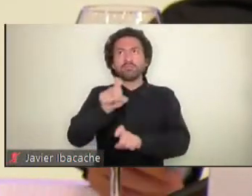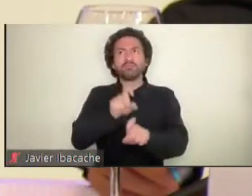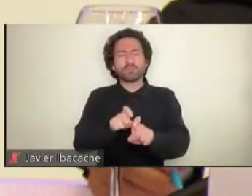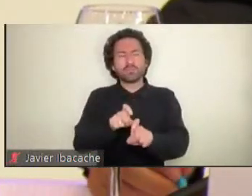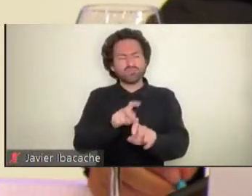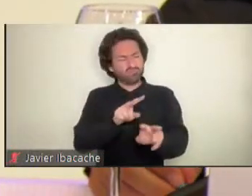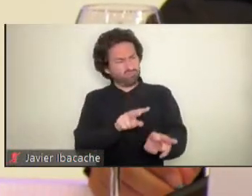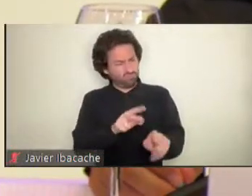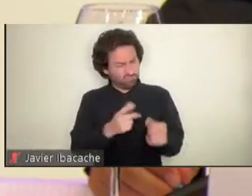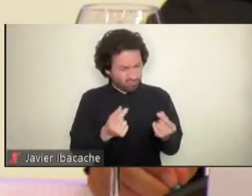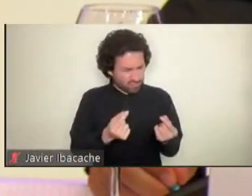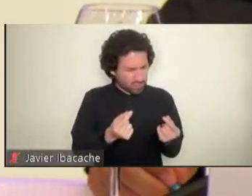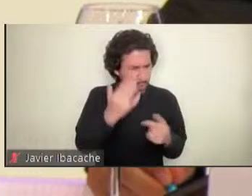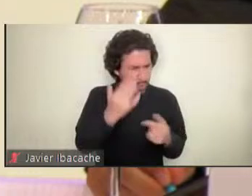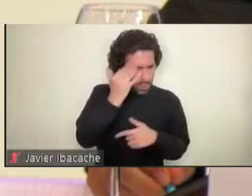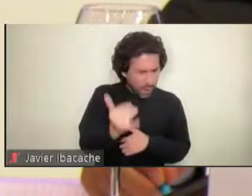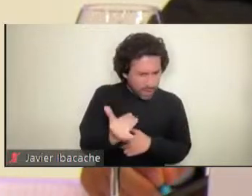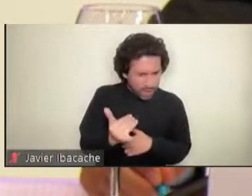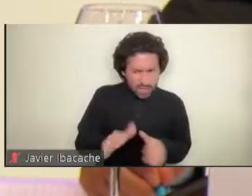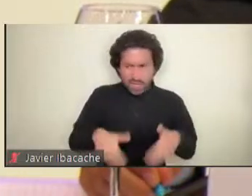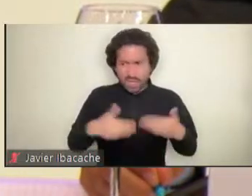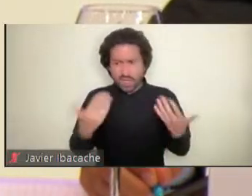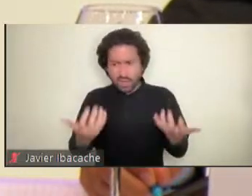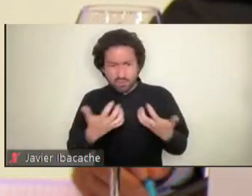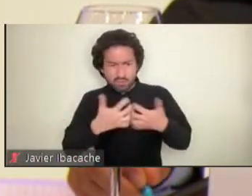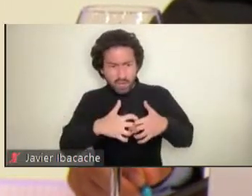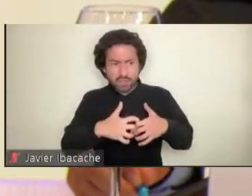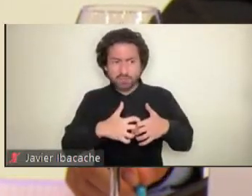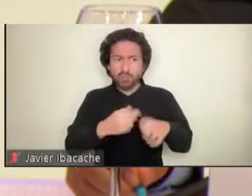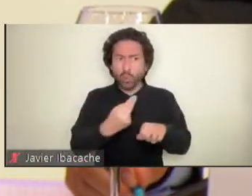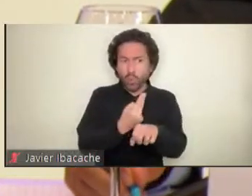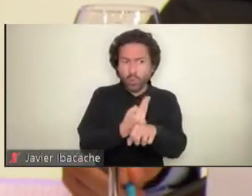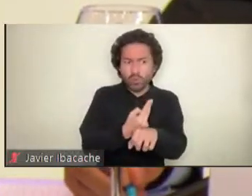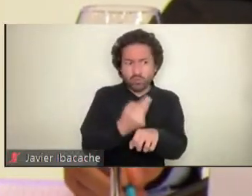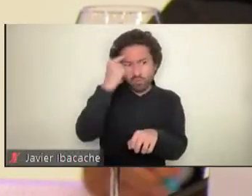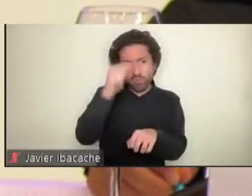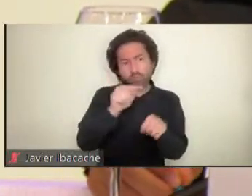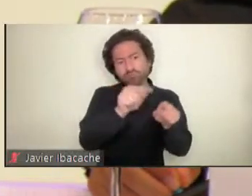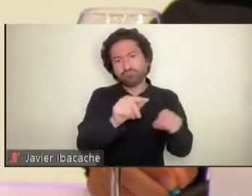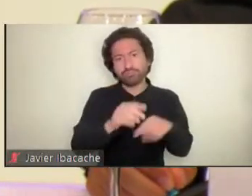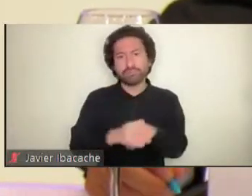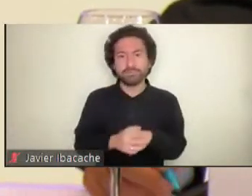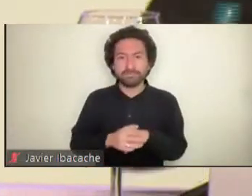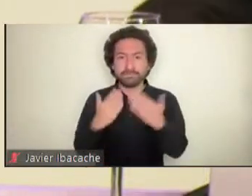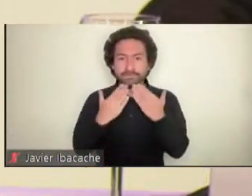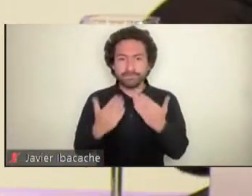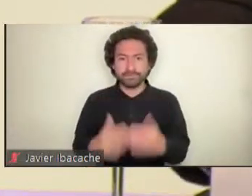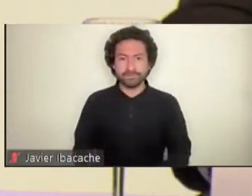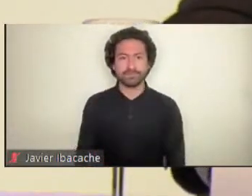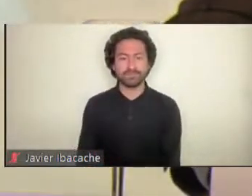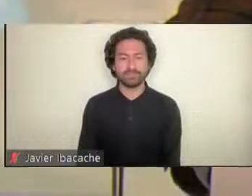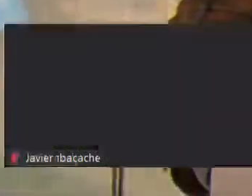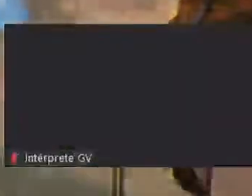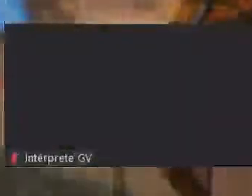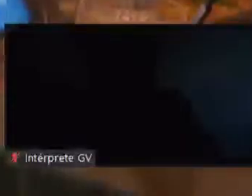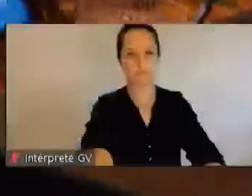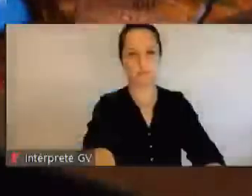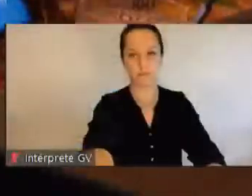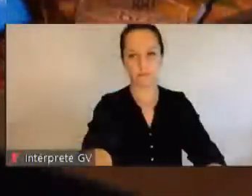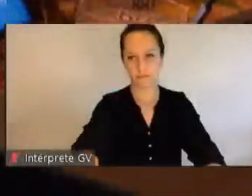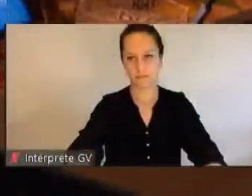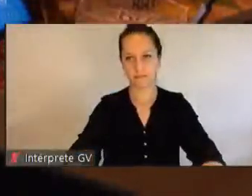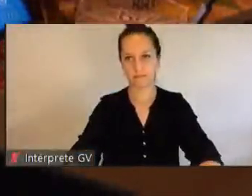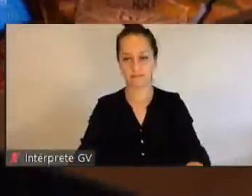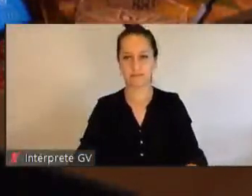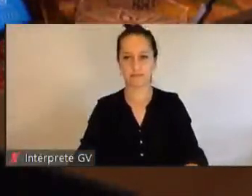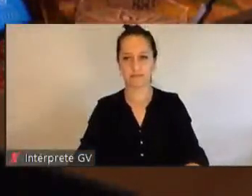to evaluate what is being done, why it is being done, and what are the mechanisms that are being used to do what